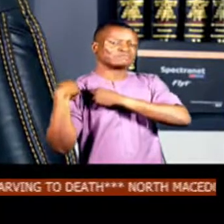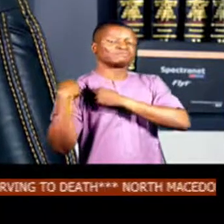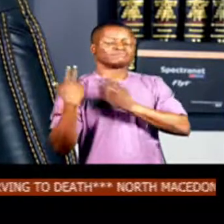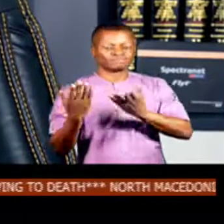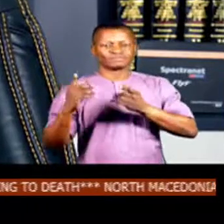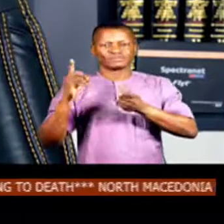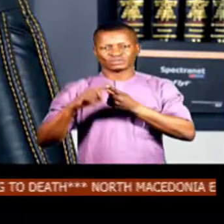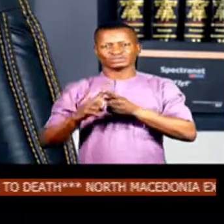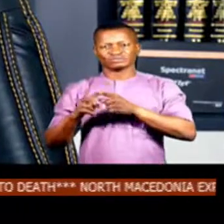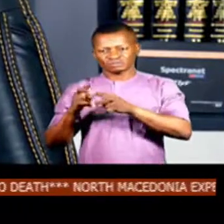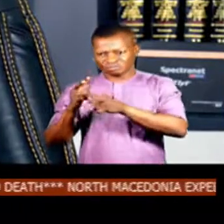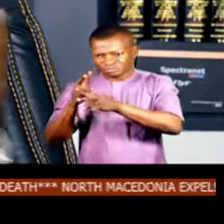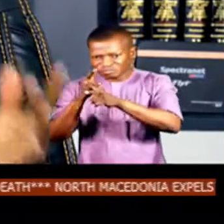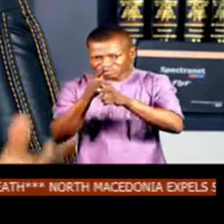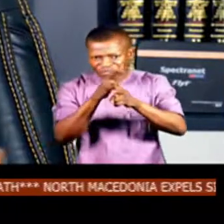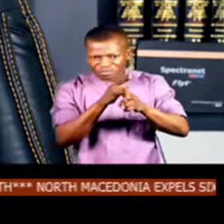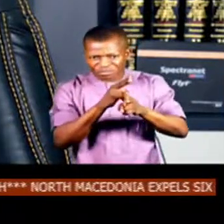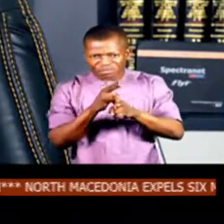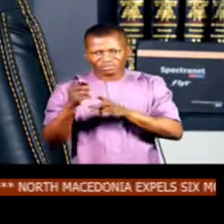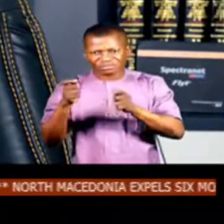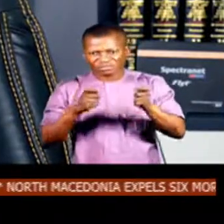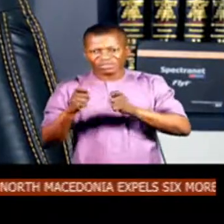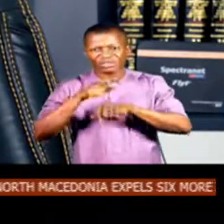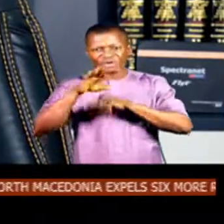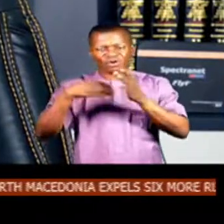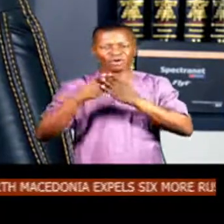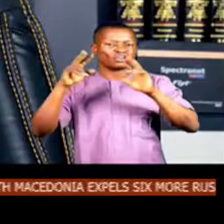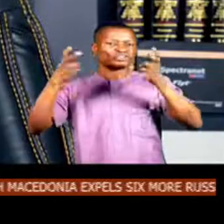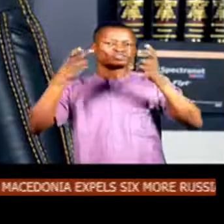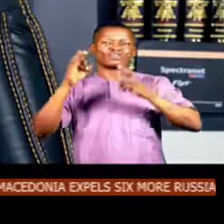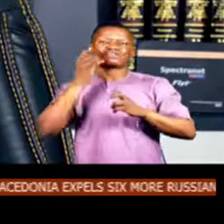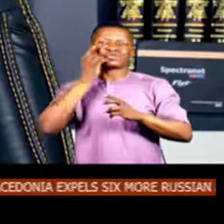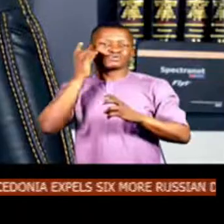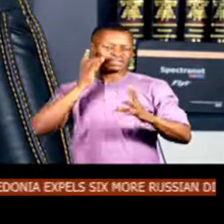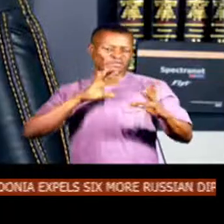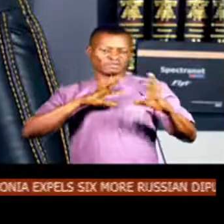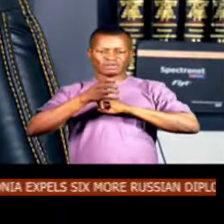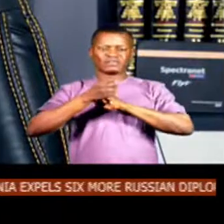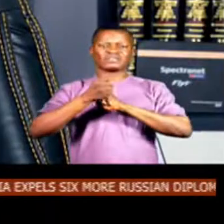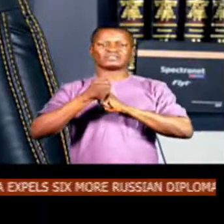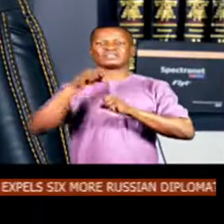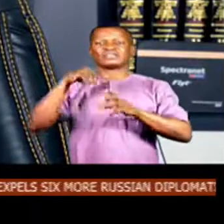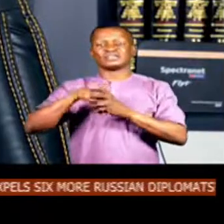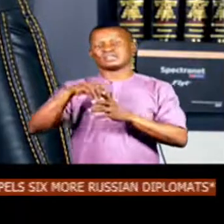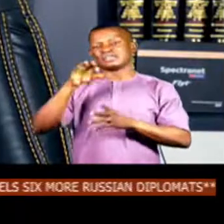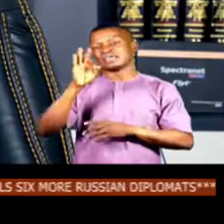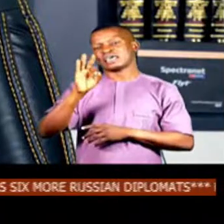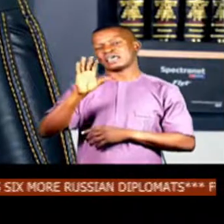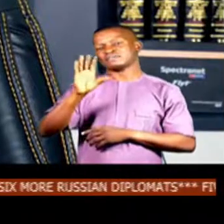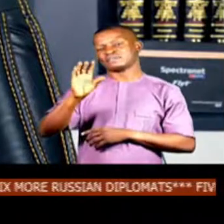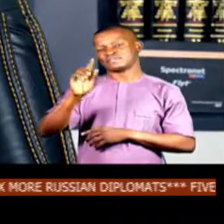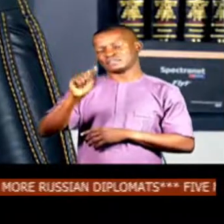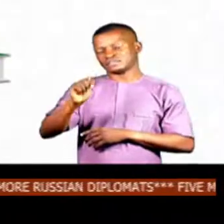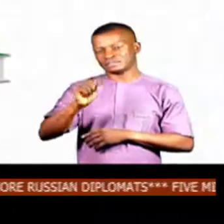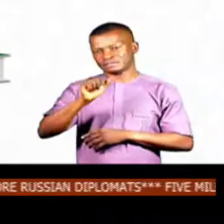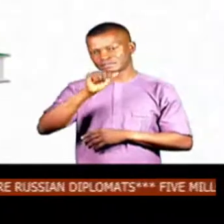VAP coordinator is to coordinate all issues of domestic violence in the